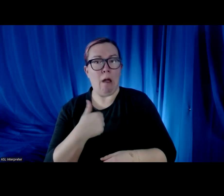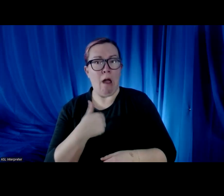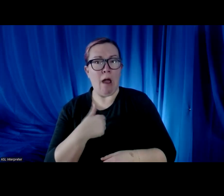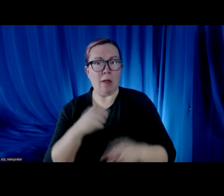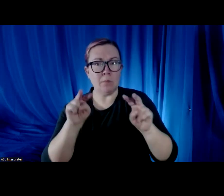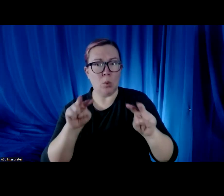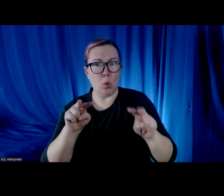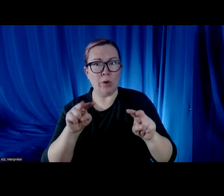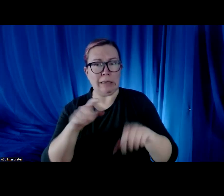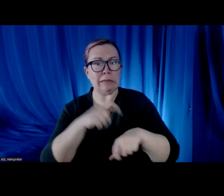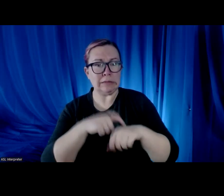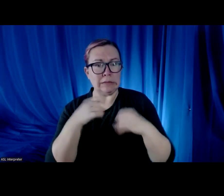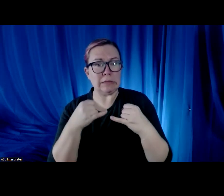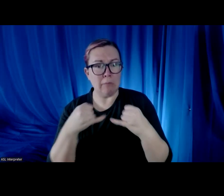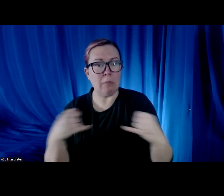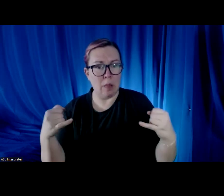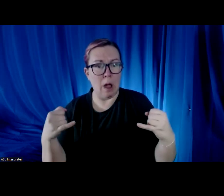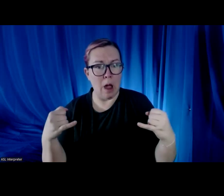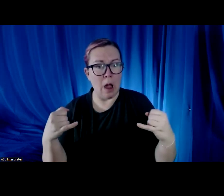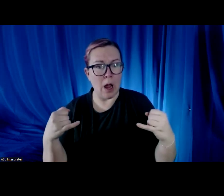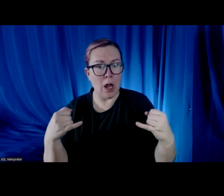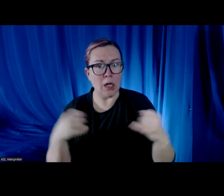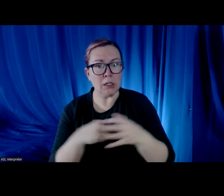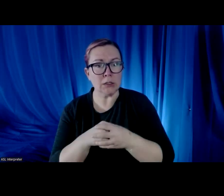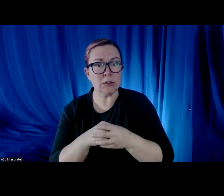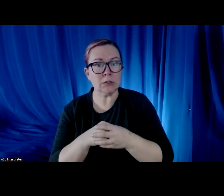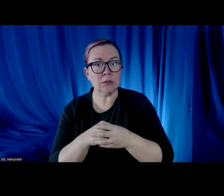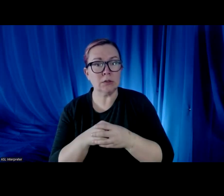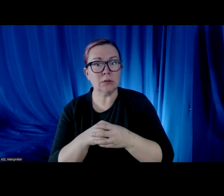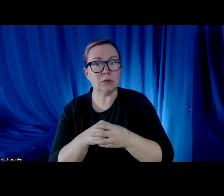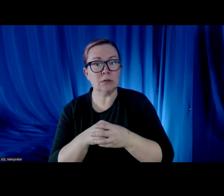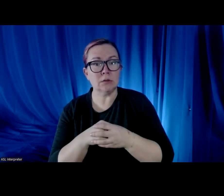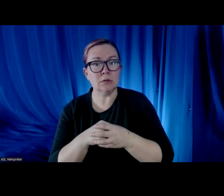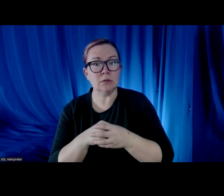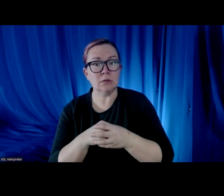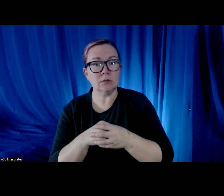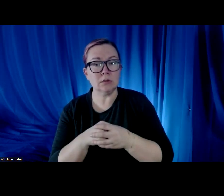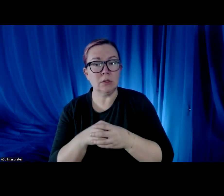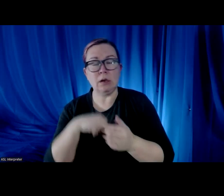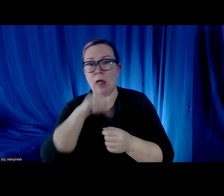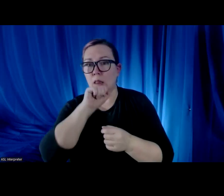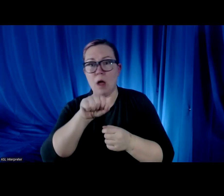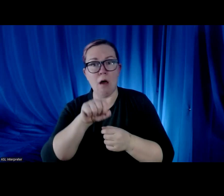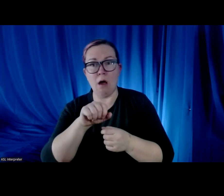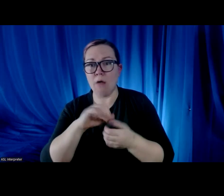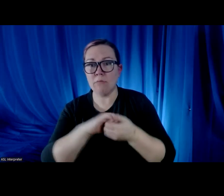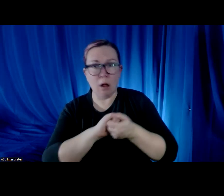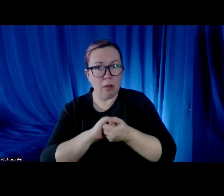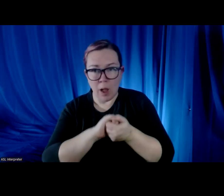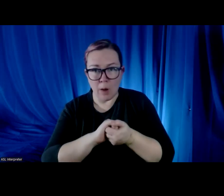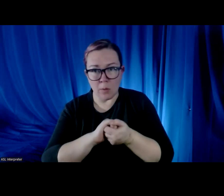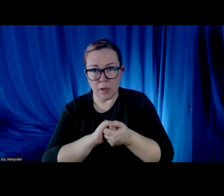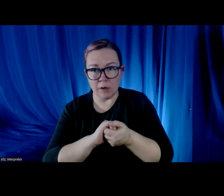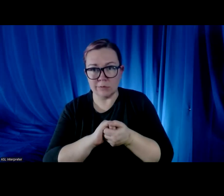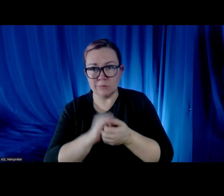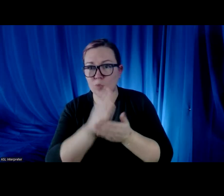general timeline, and I really love the collaborative aspect of this project. I think it's